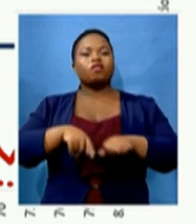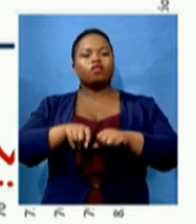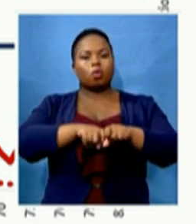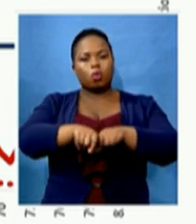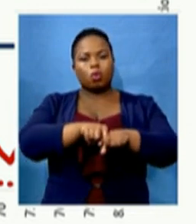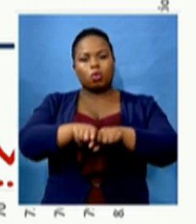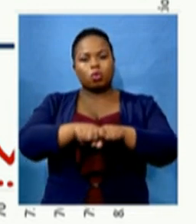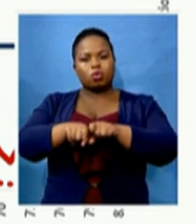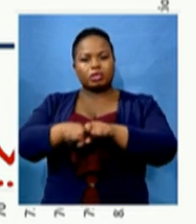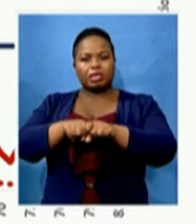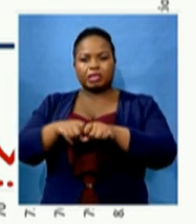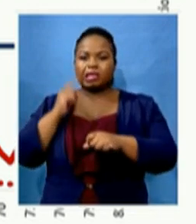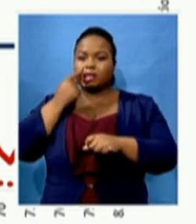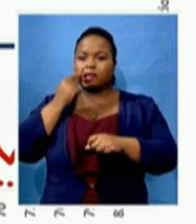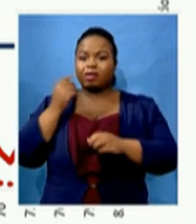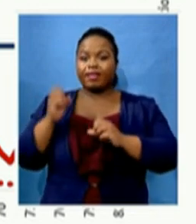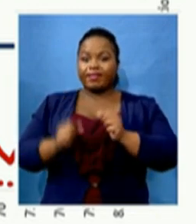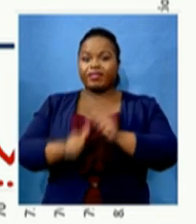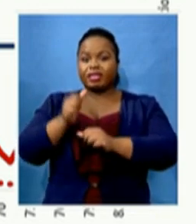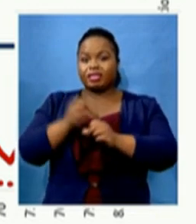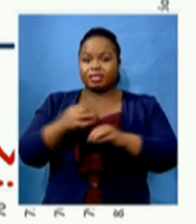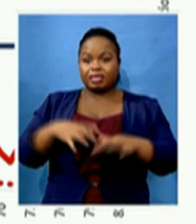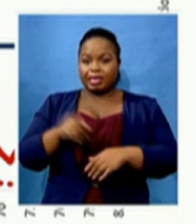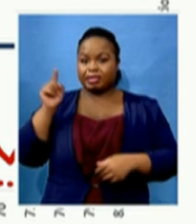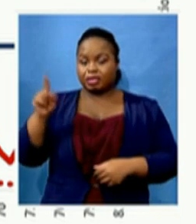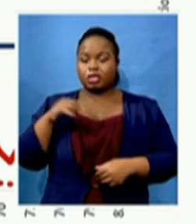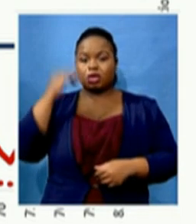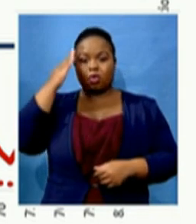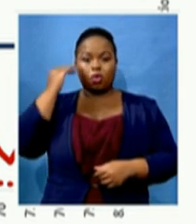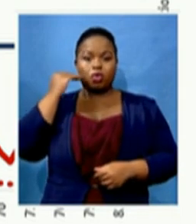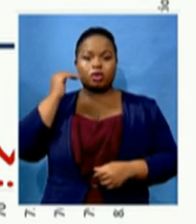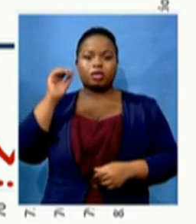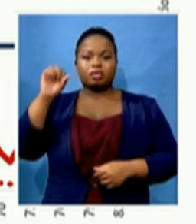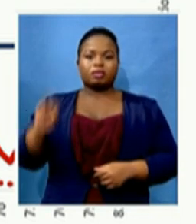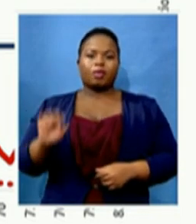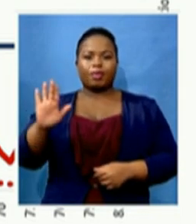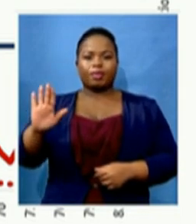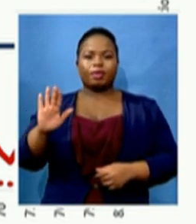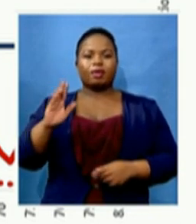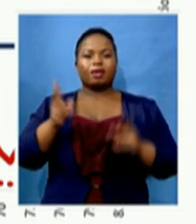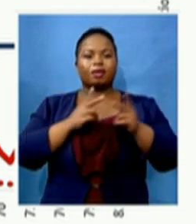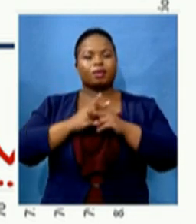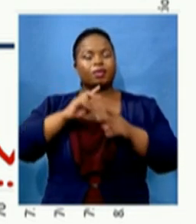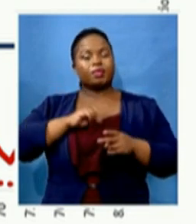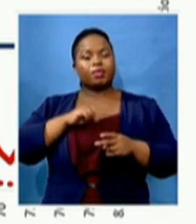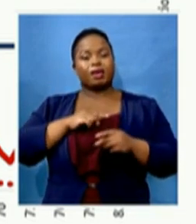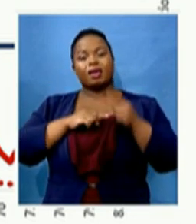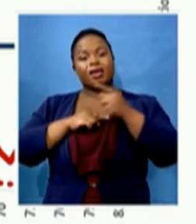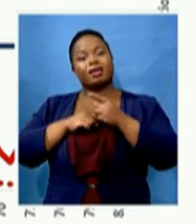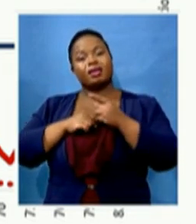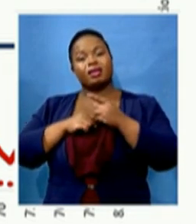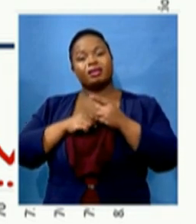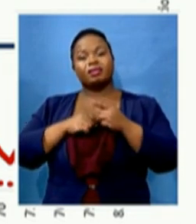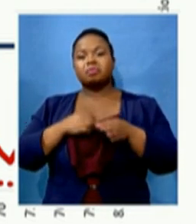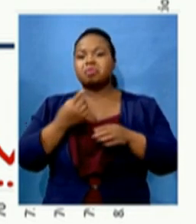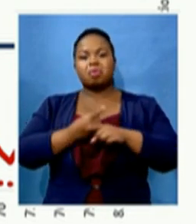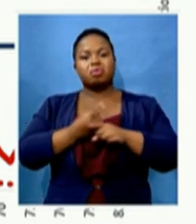in fact, at a stage roughly not totally inconsistent with when we introduced the lockdown.